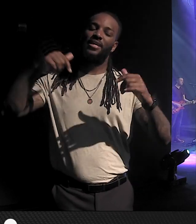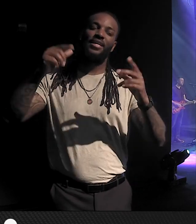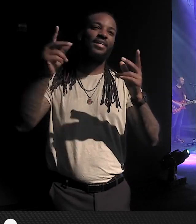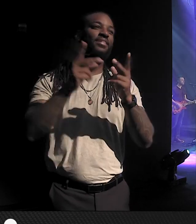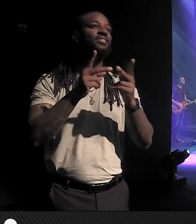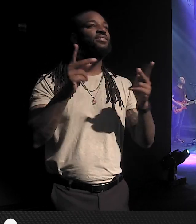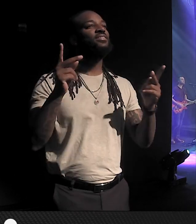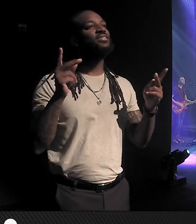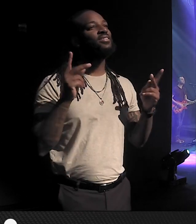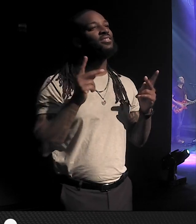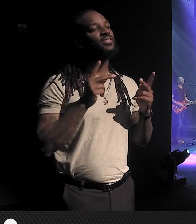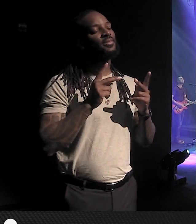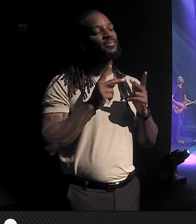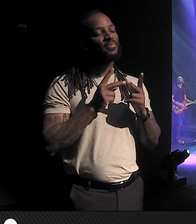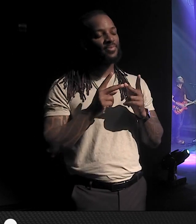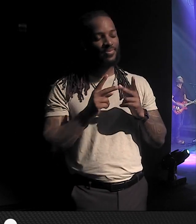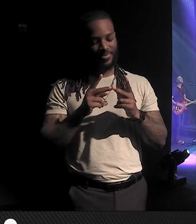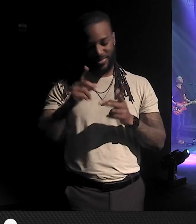this place.